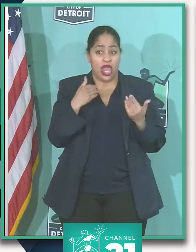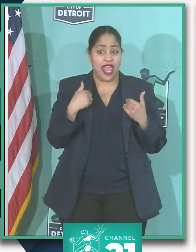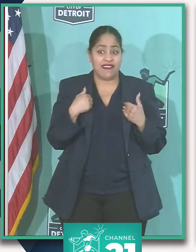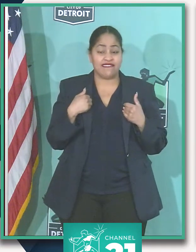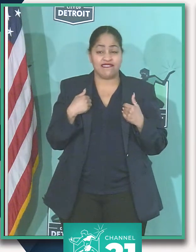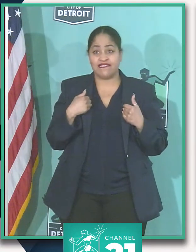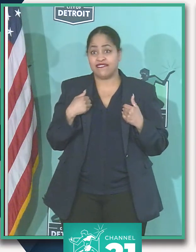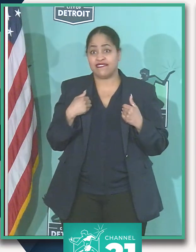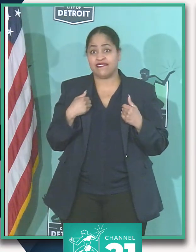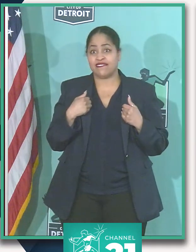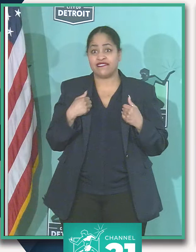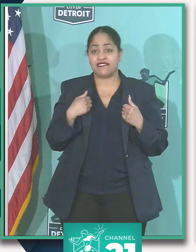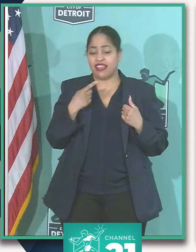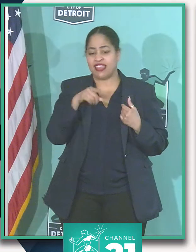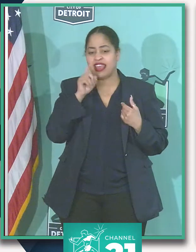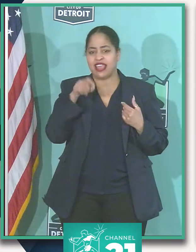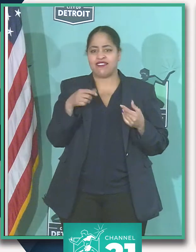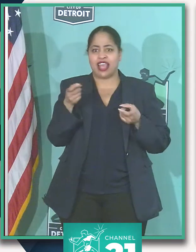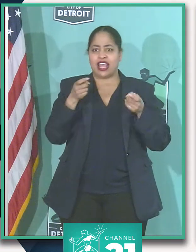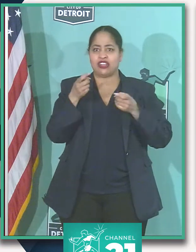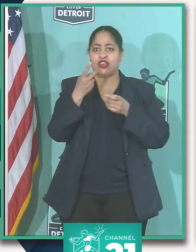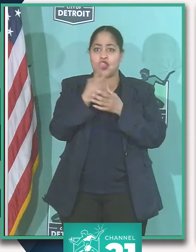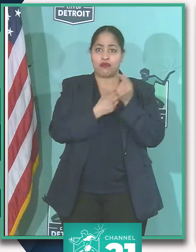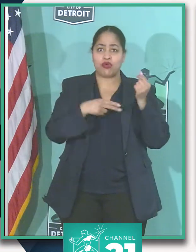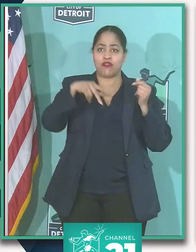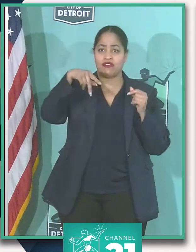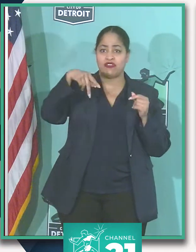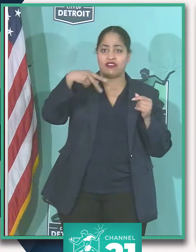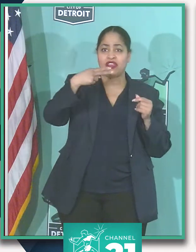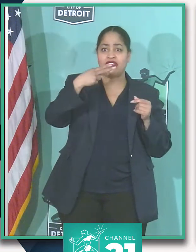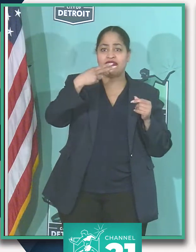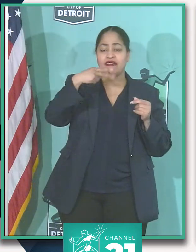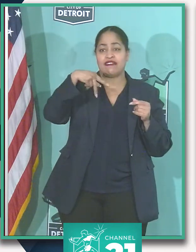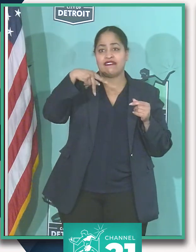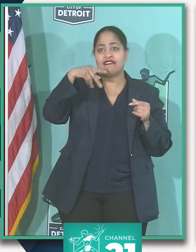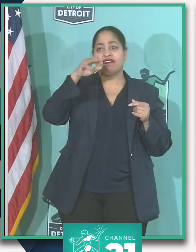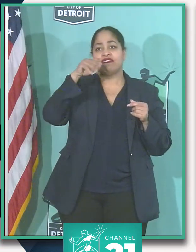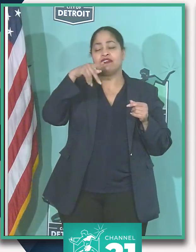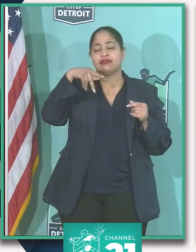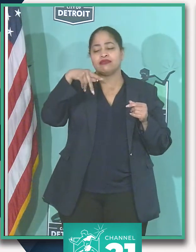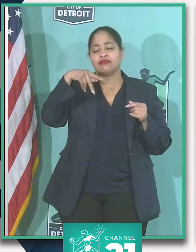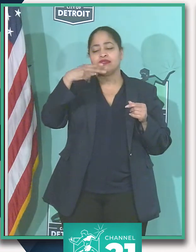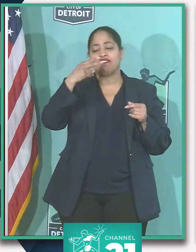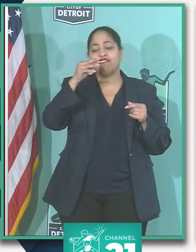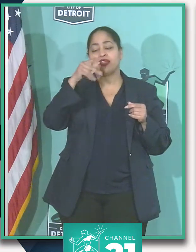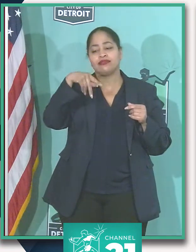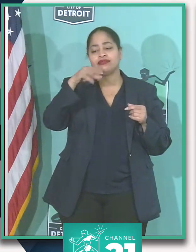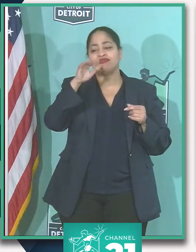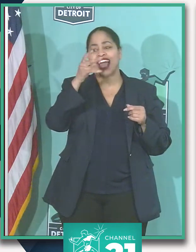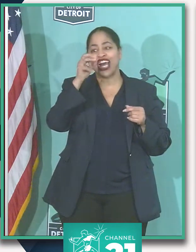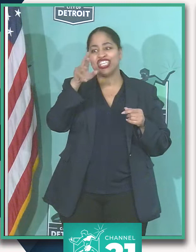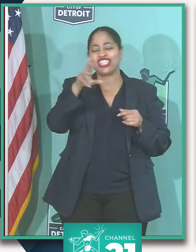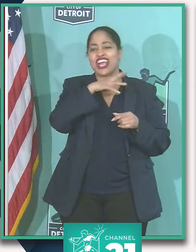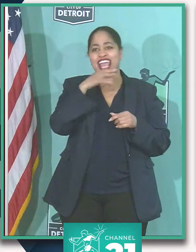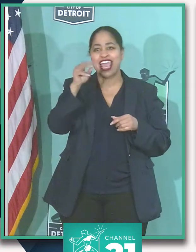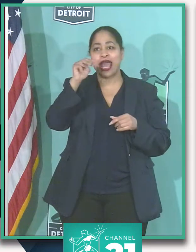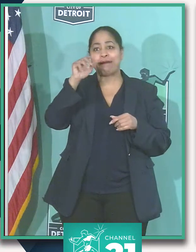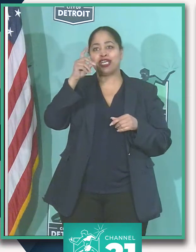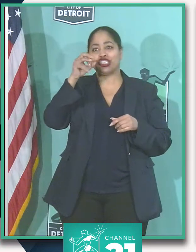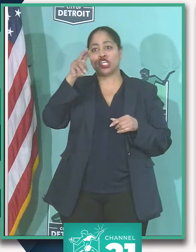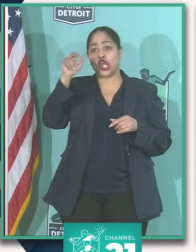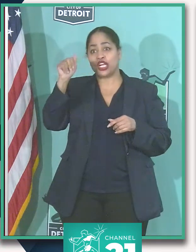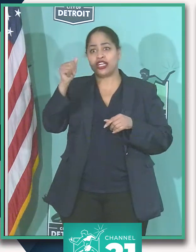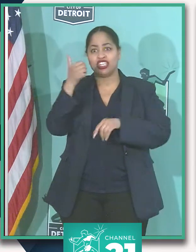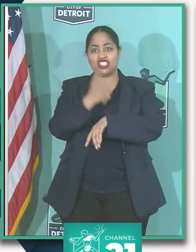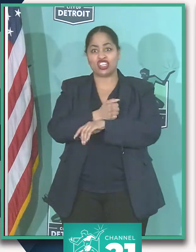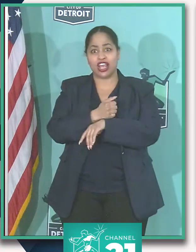having to handle both Pfizer and Moderna vaccines at the same time. And the folks who get a Moderna first shot get